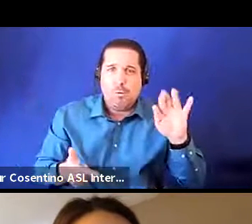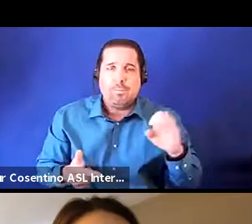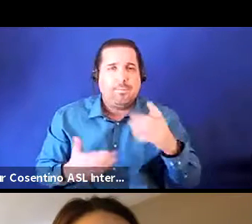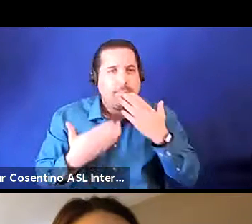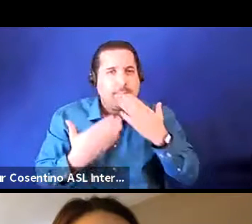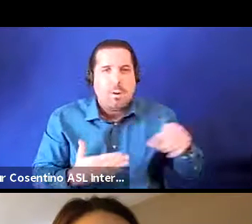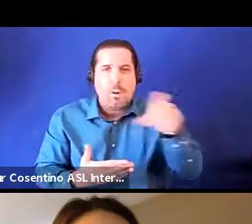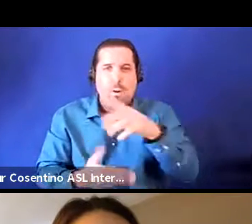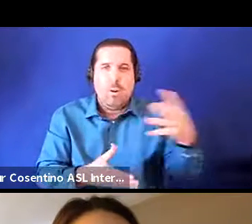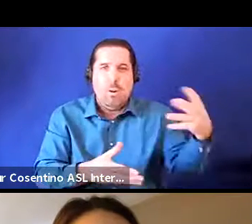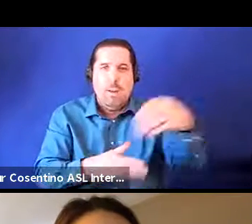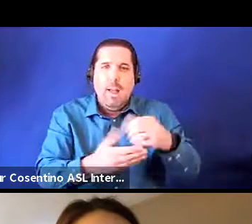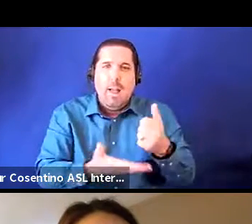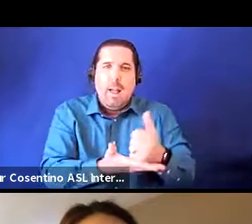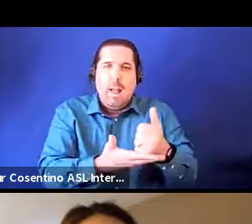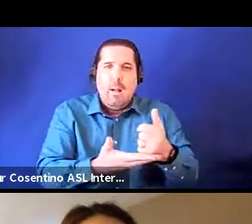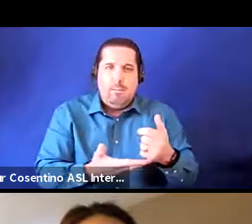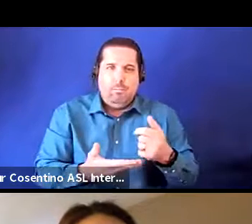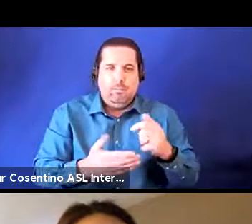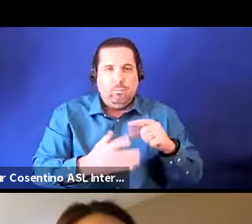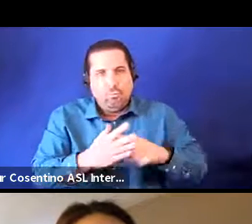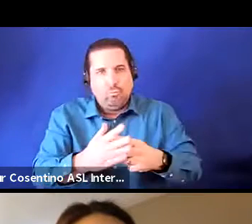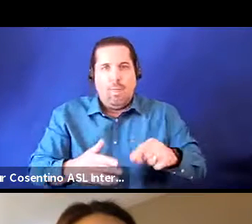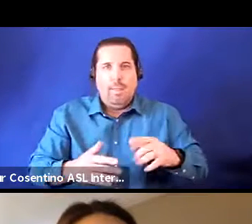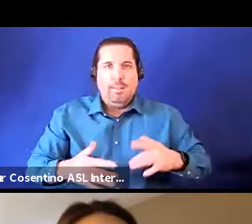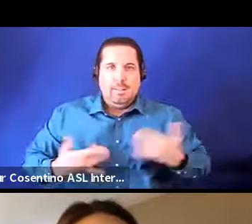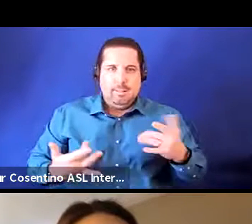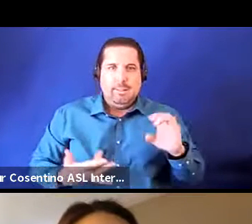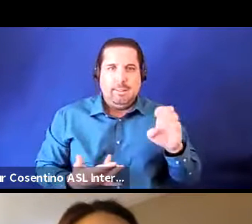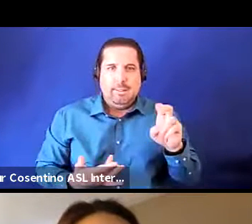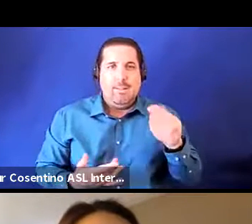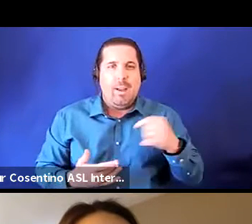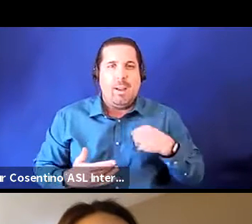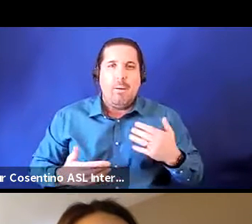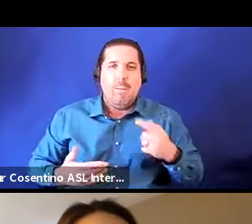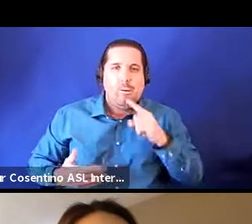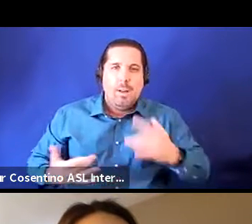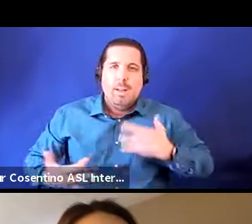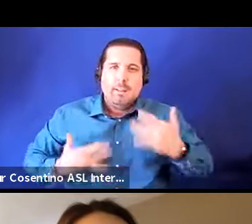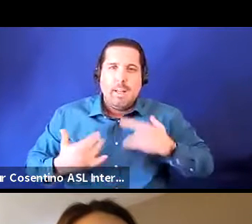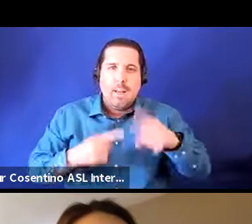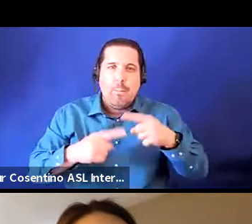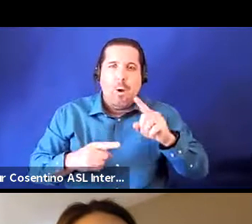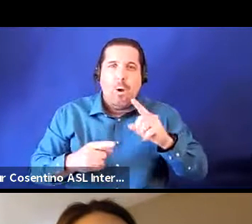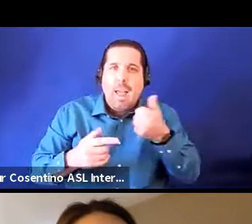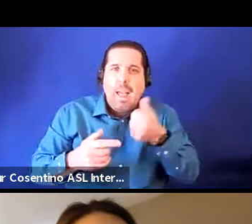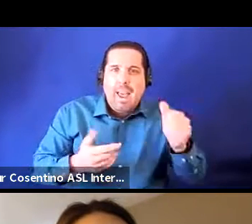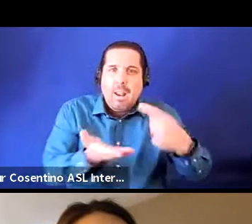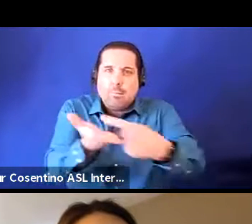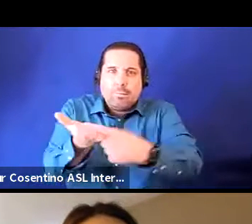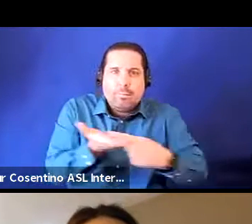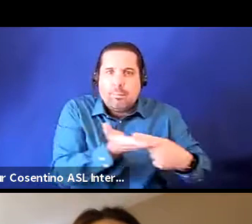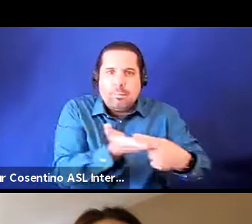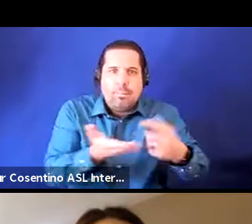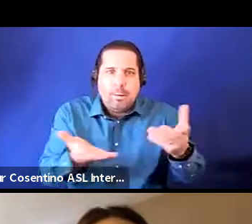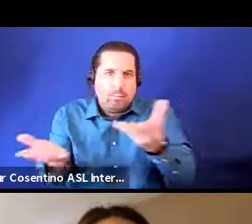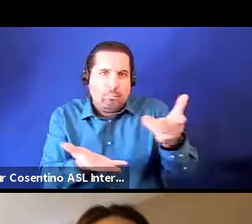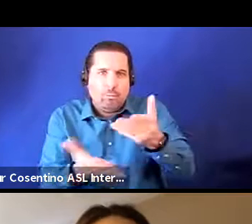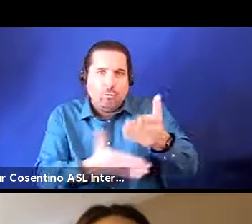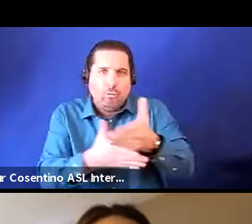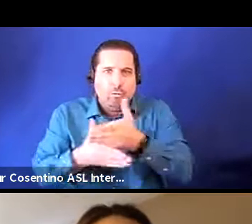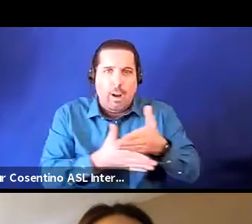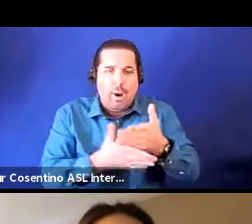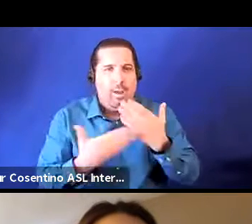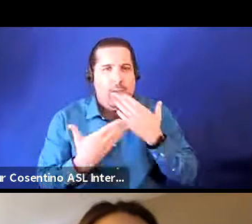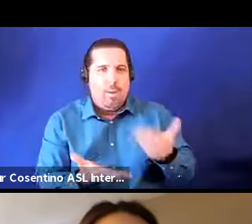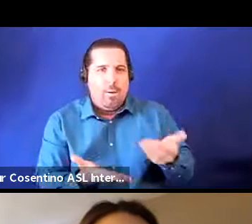help put this event on. And I'm excited for the conversation and everything that's going to happen. So thank you again. And I'm just going to